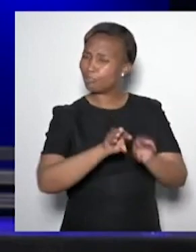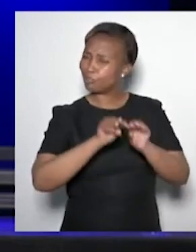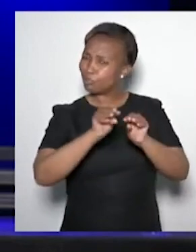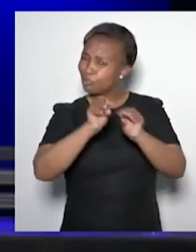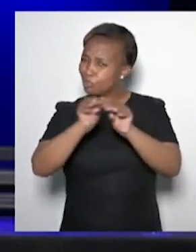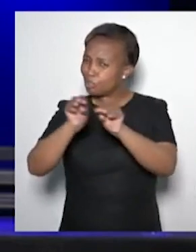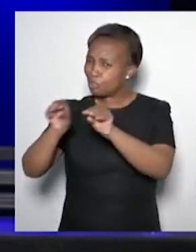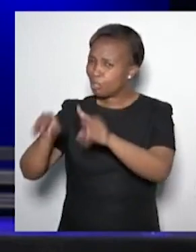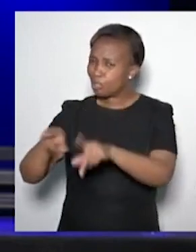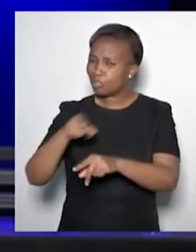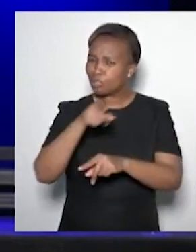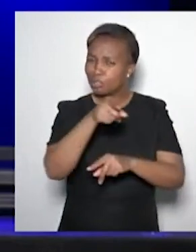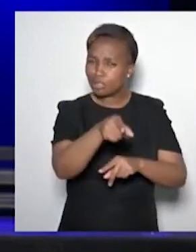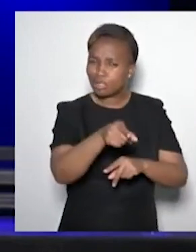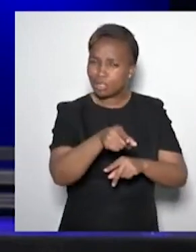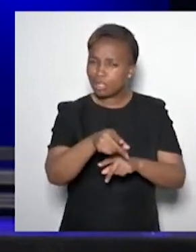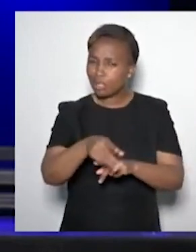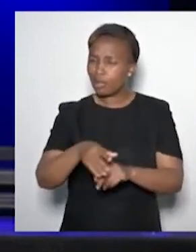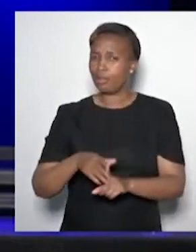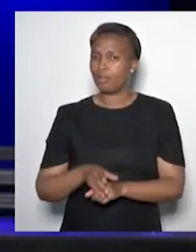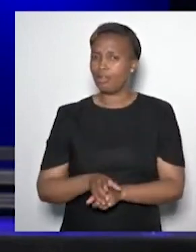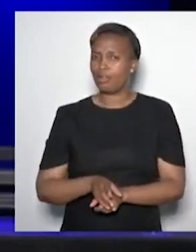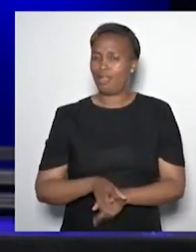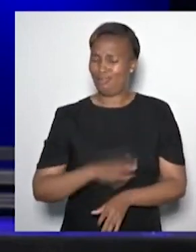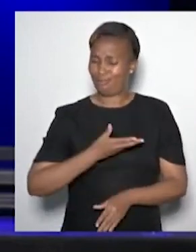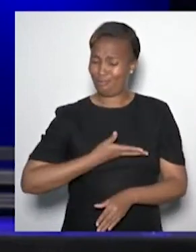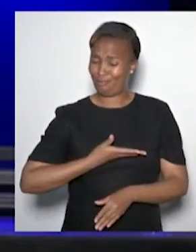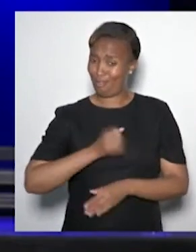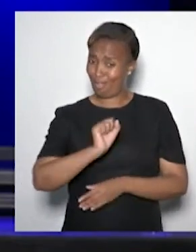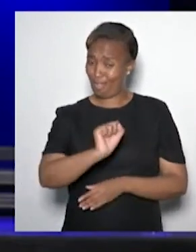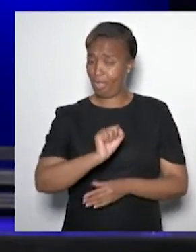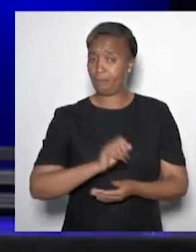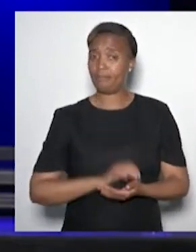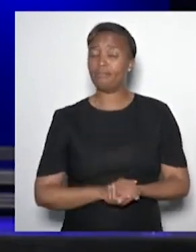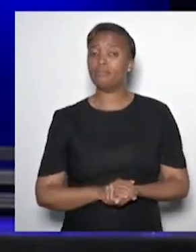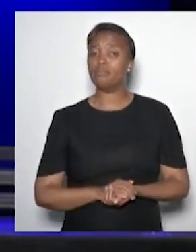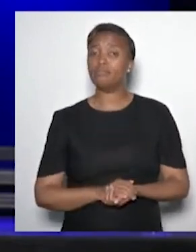mentore, riba disciple, riba fathare.